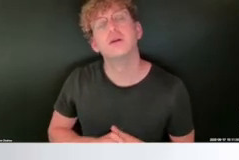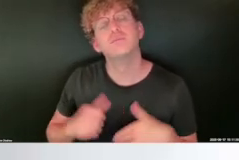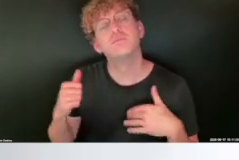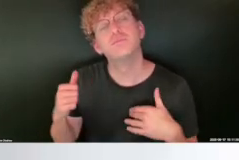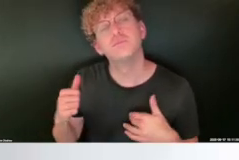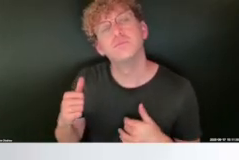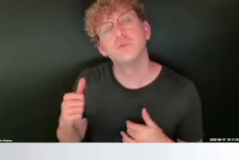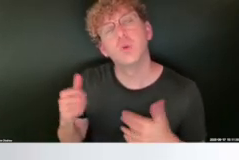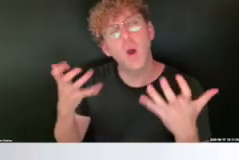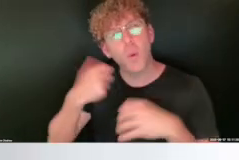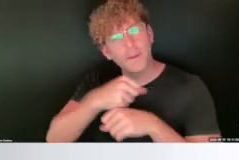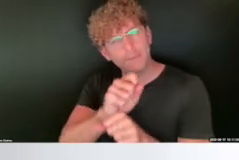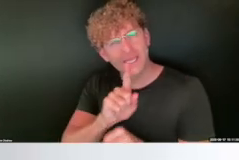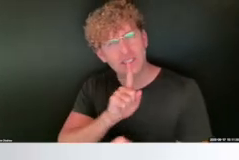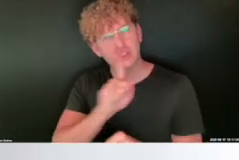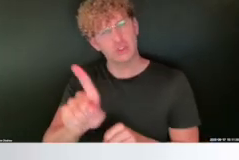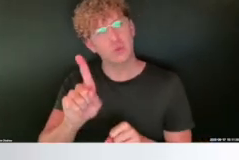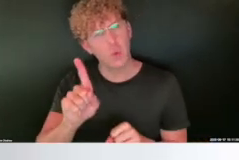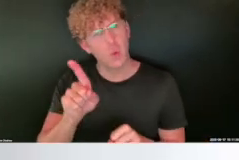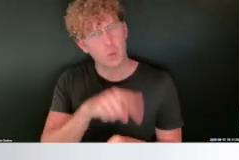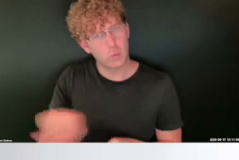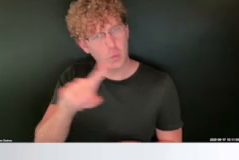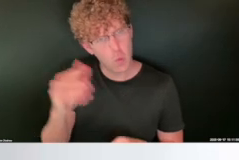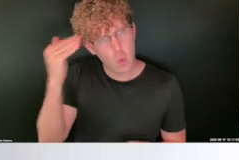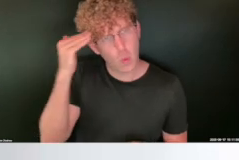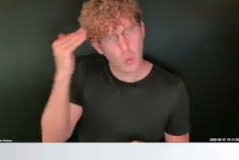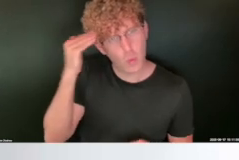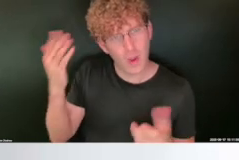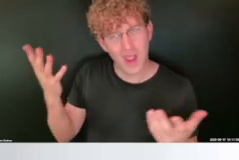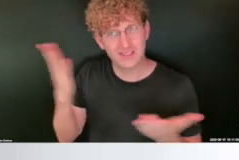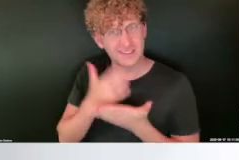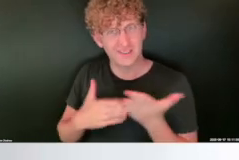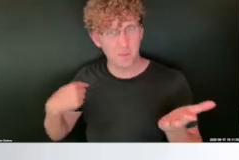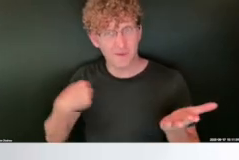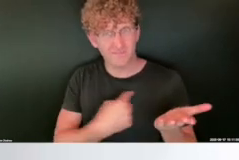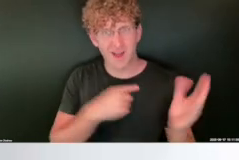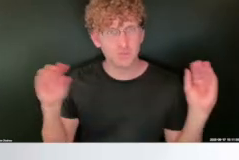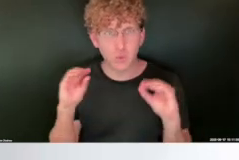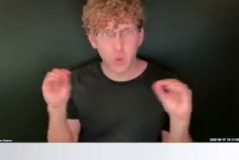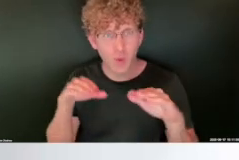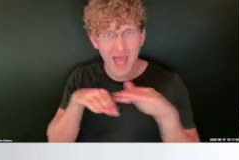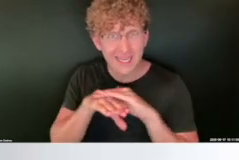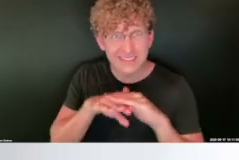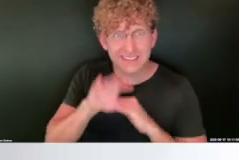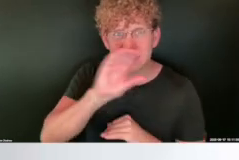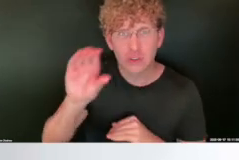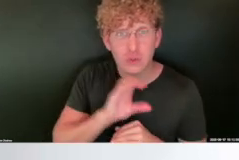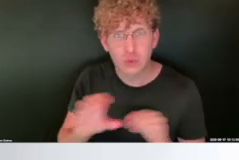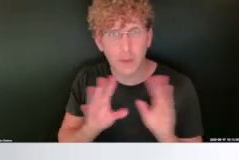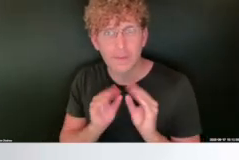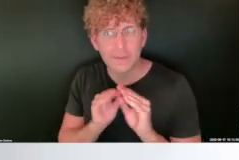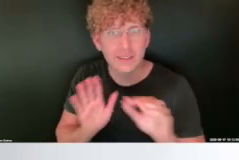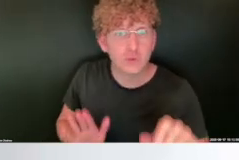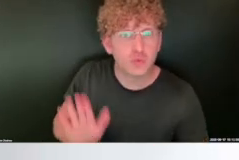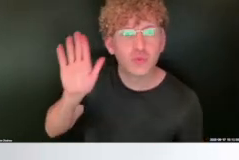guys are aware that some of us have no access in the Zoom meeting to raise our hand. I don't know what